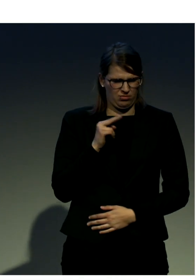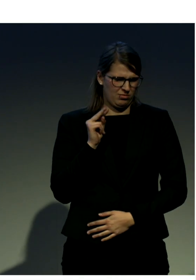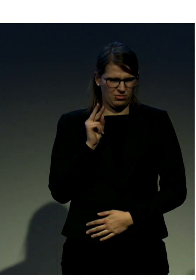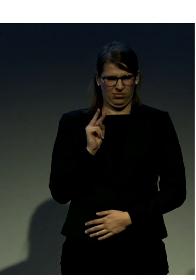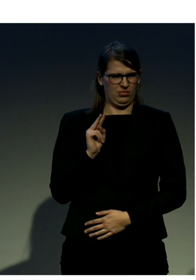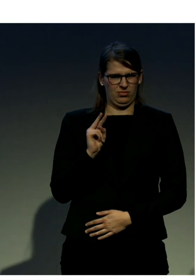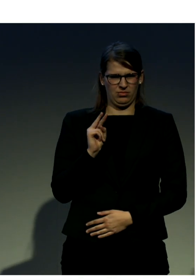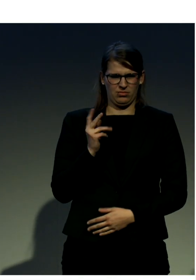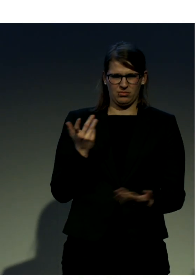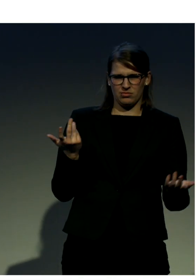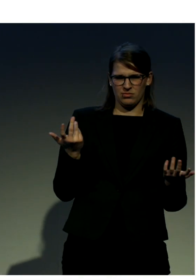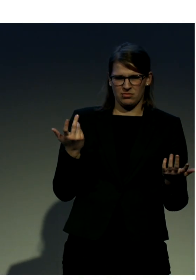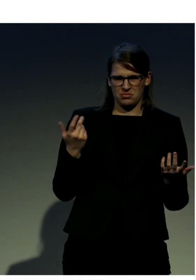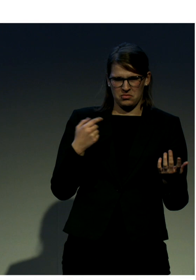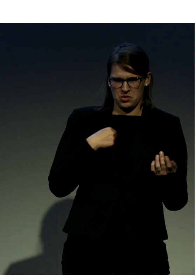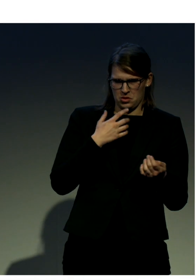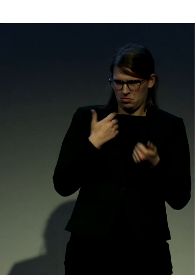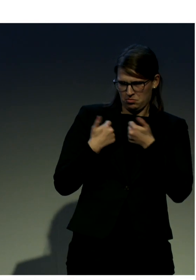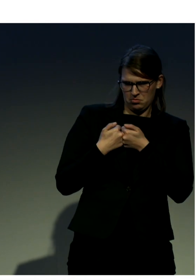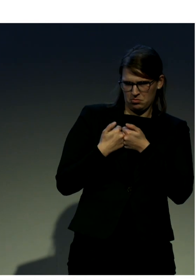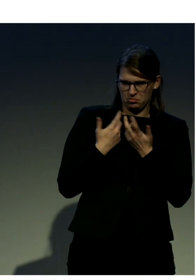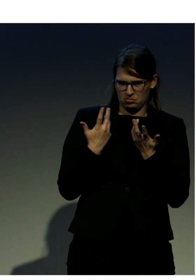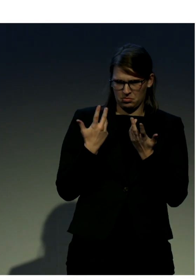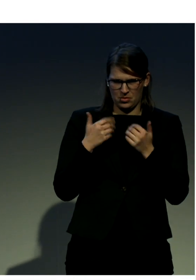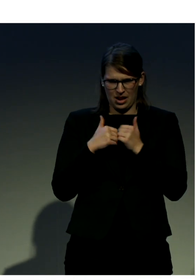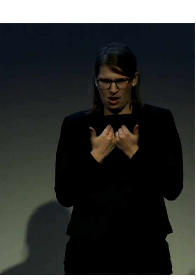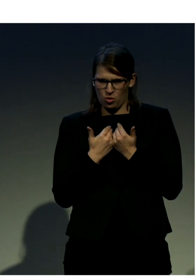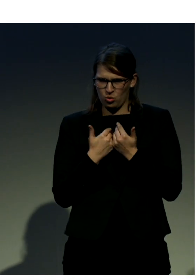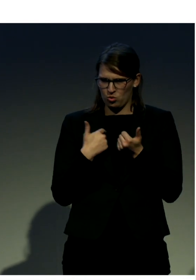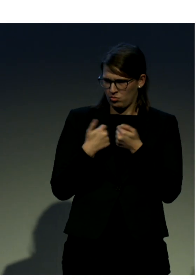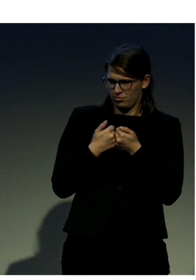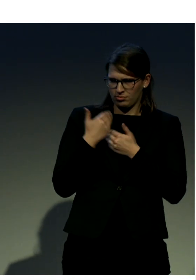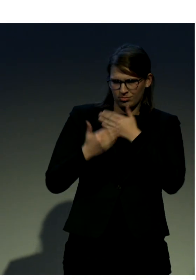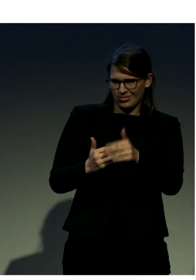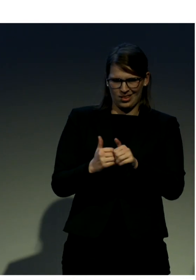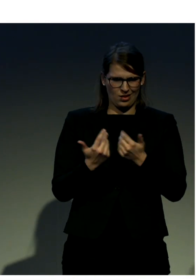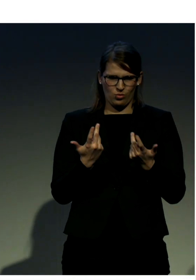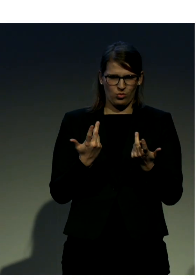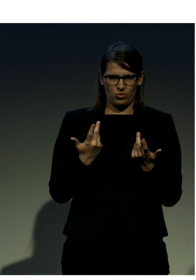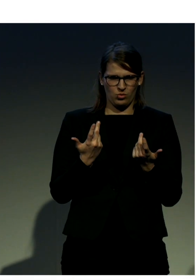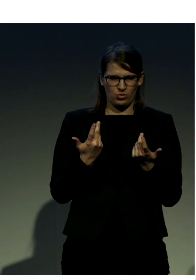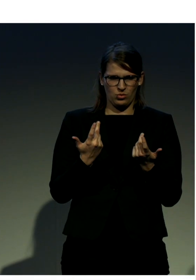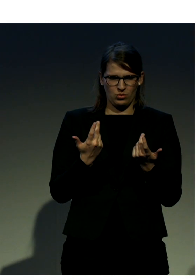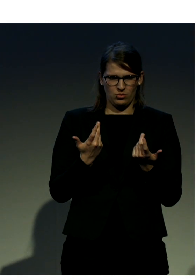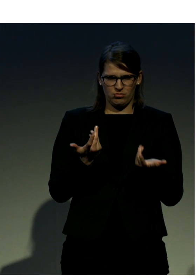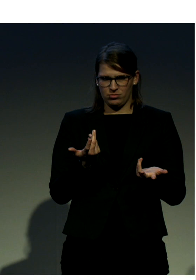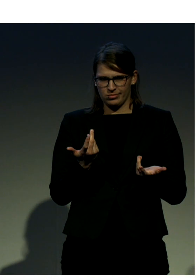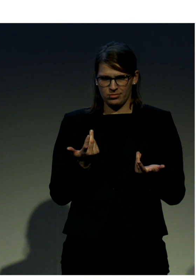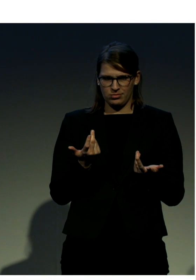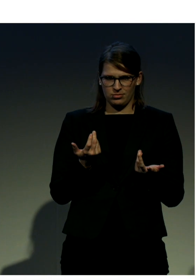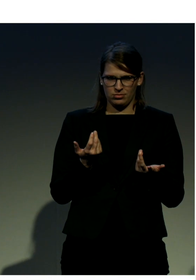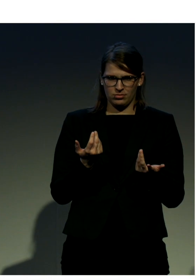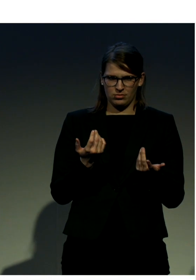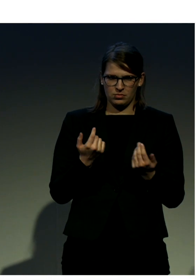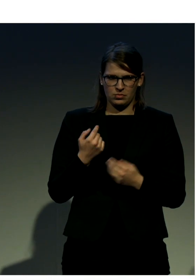don't know how we're going to do this, because your mother was even at our wedding. So I don't know how we